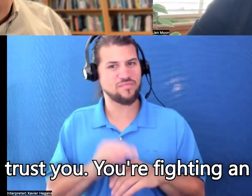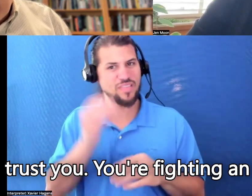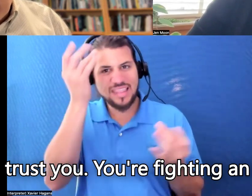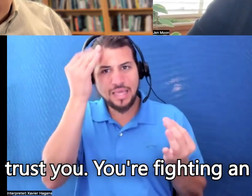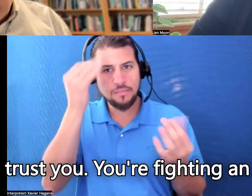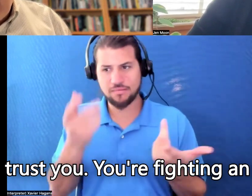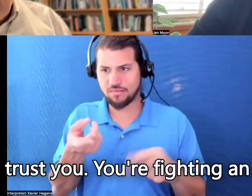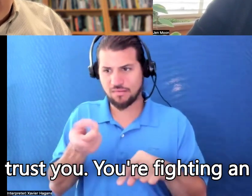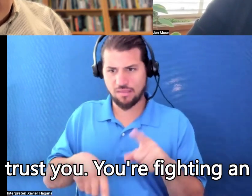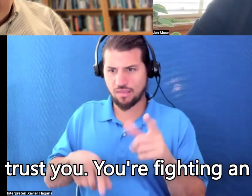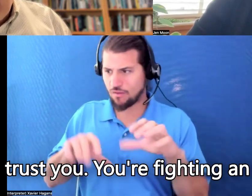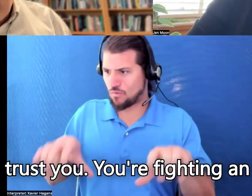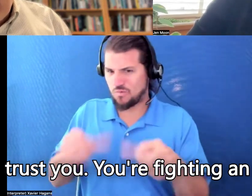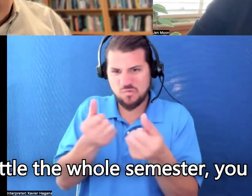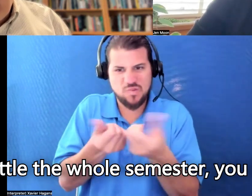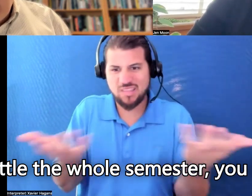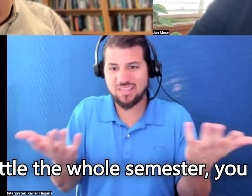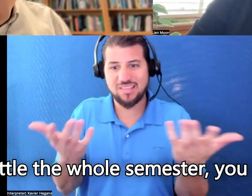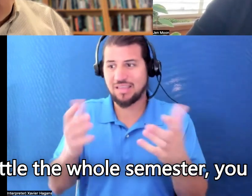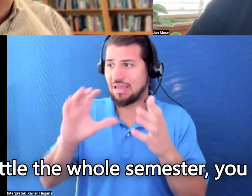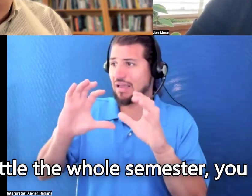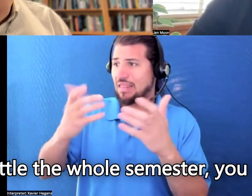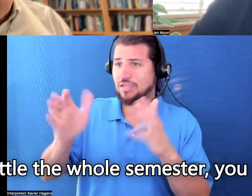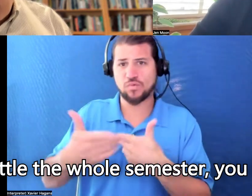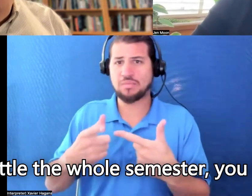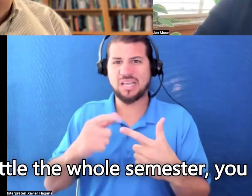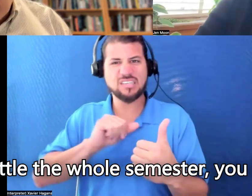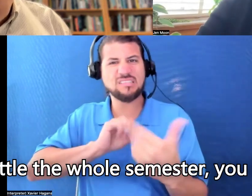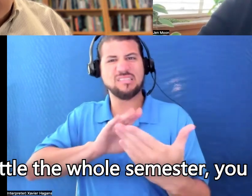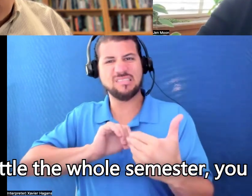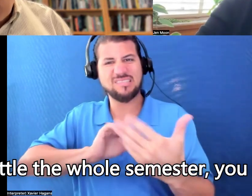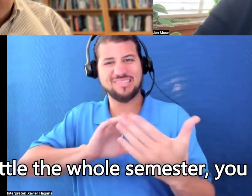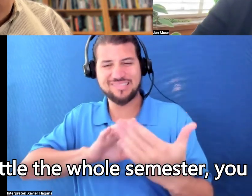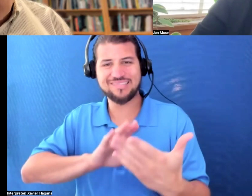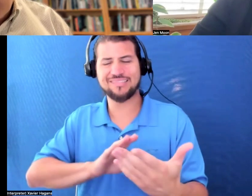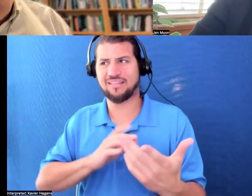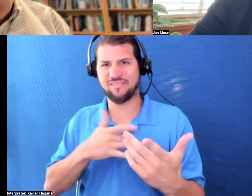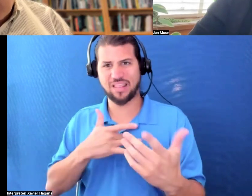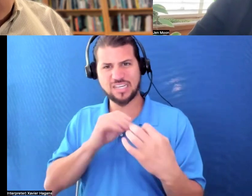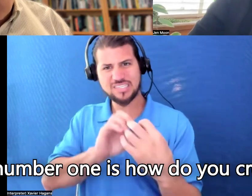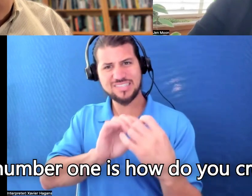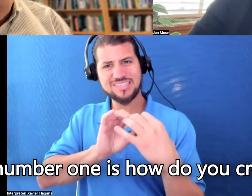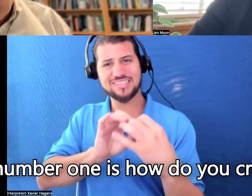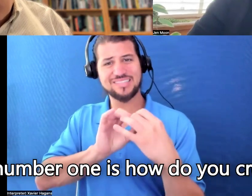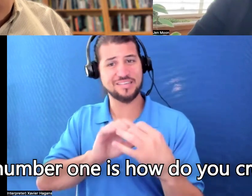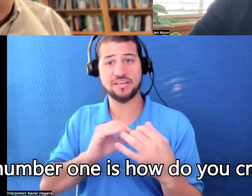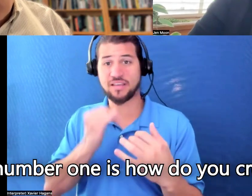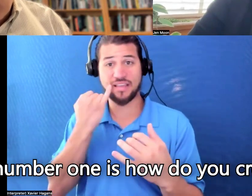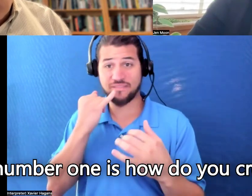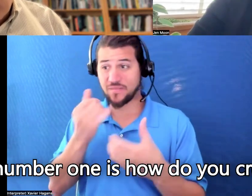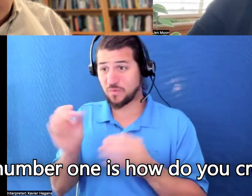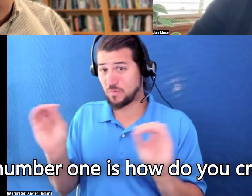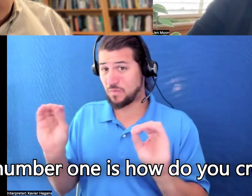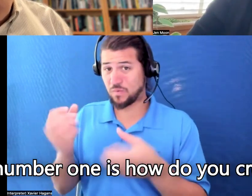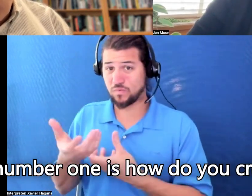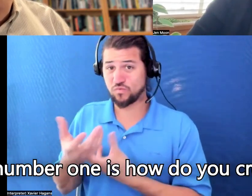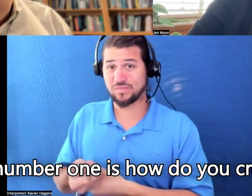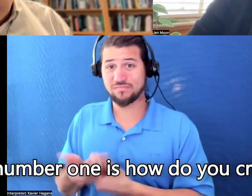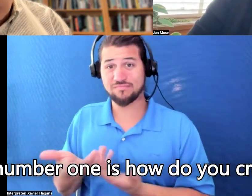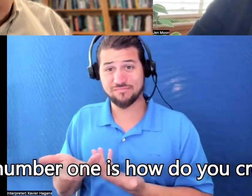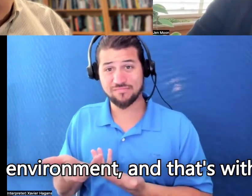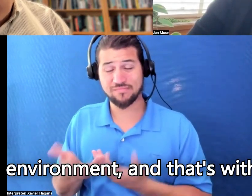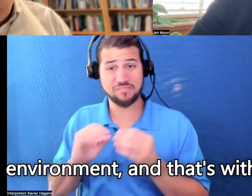you. You're fighting an uphill battle the whole semester, So number one is, how do you